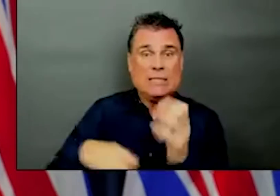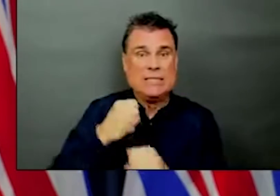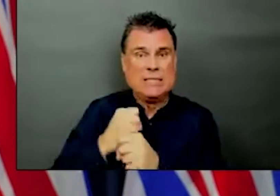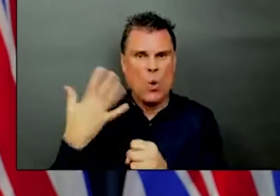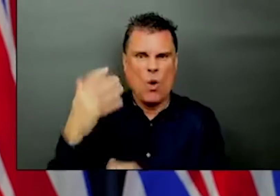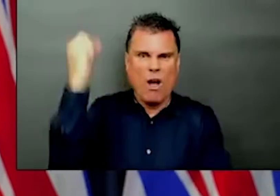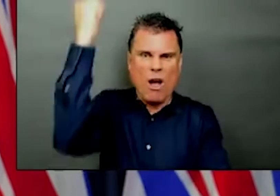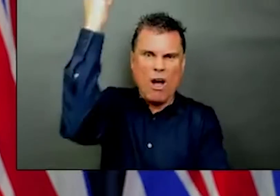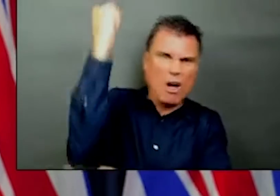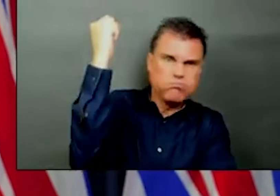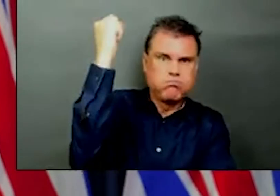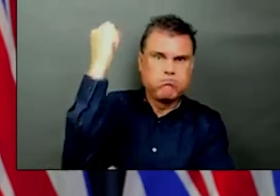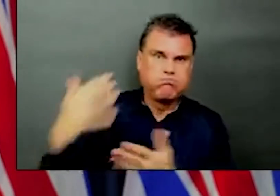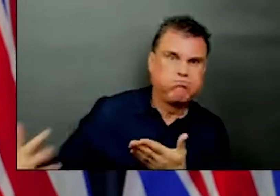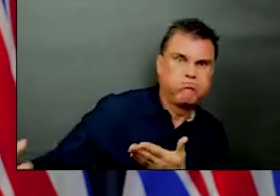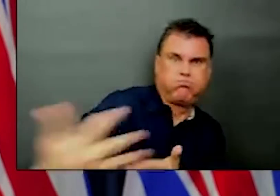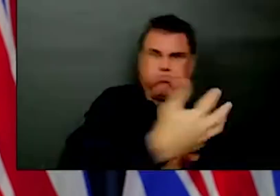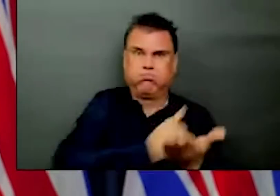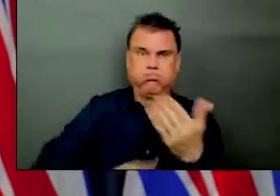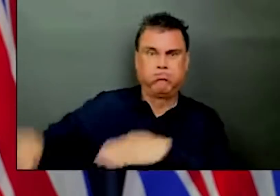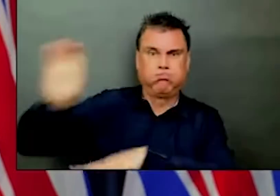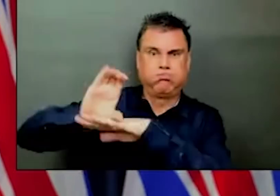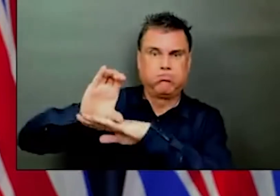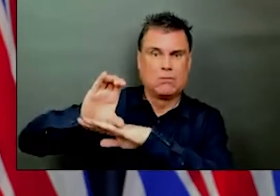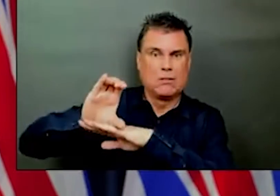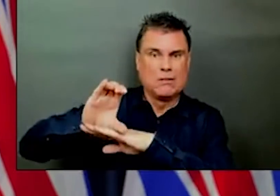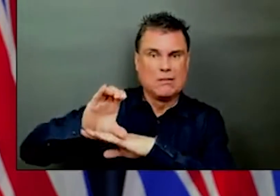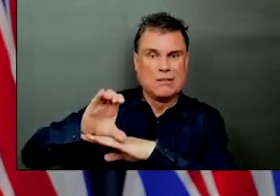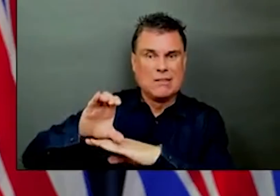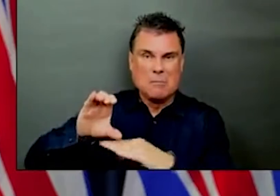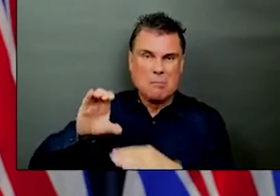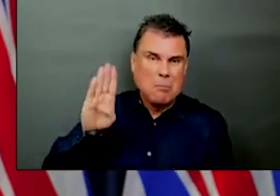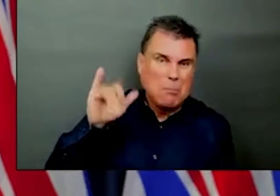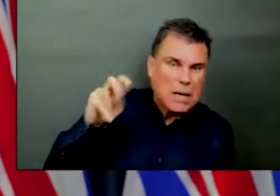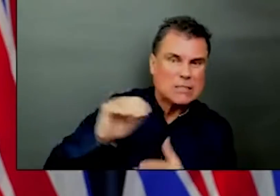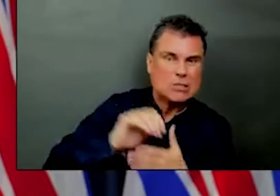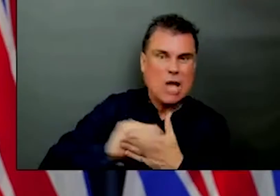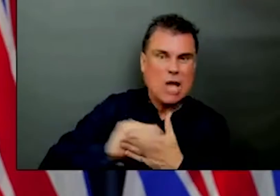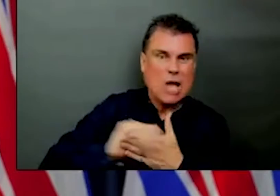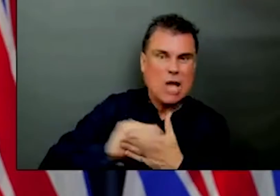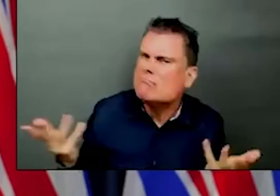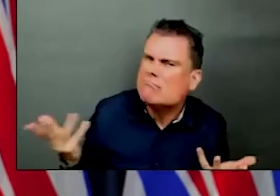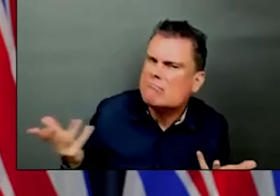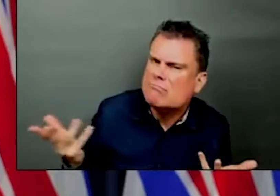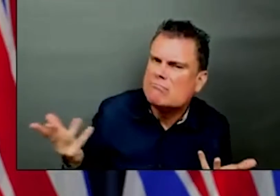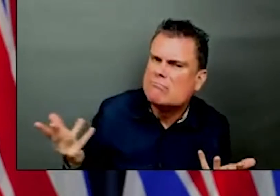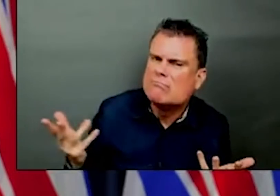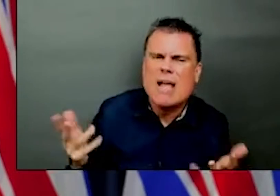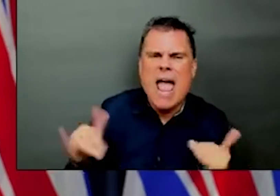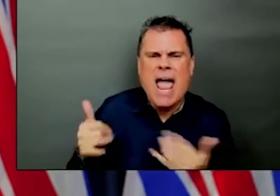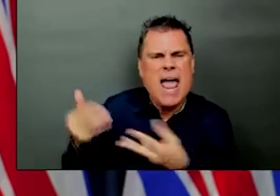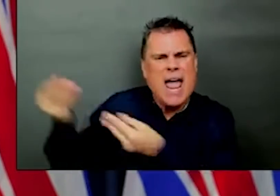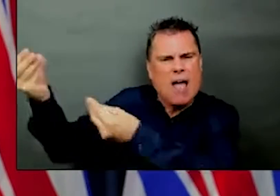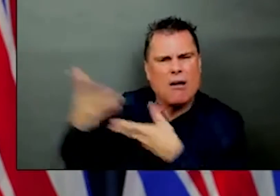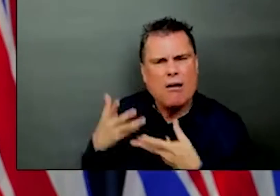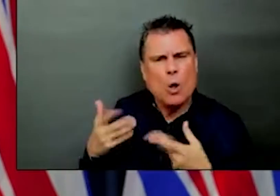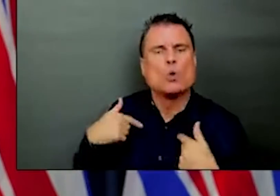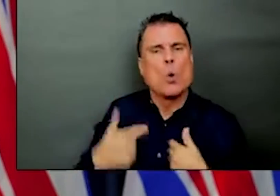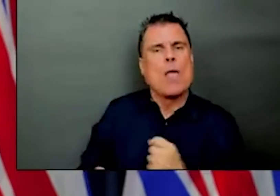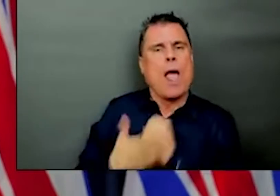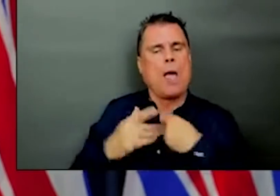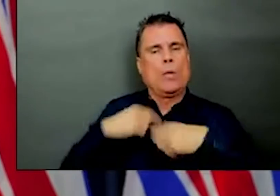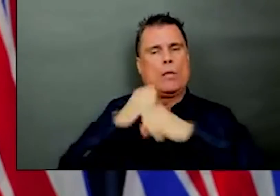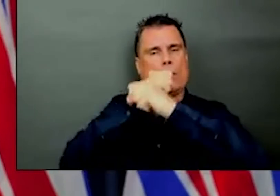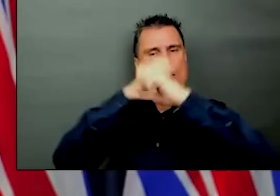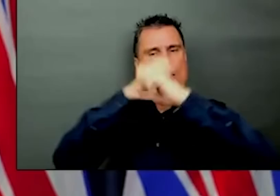$1 billion? Are we on track for that $400 million? Is there some way we can quantify for British Columbians who have seen this